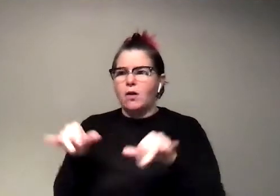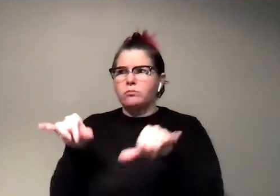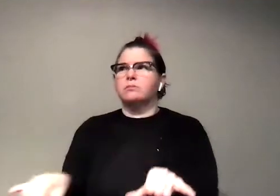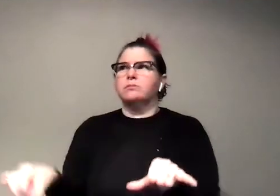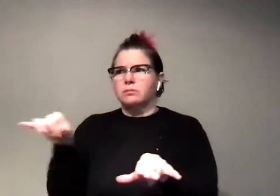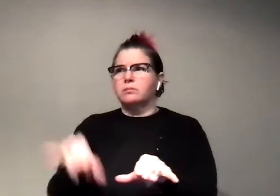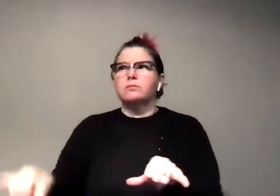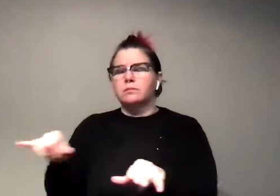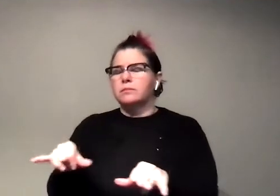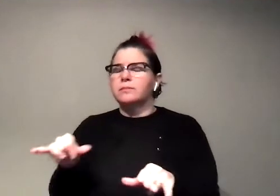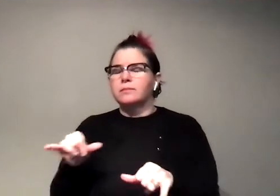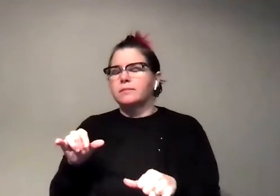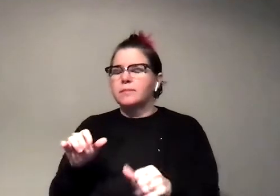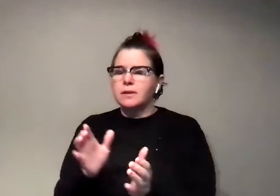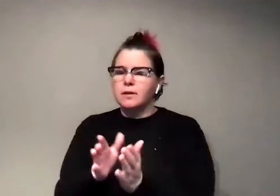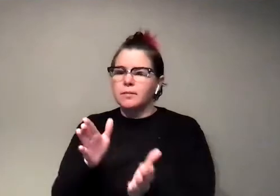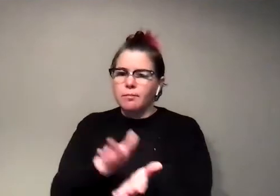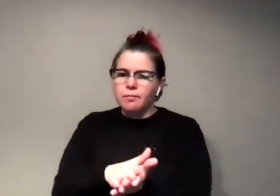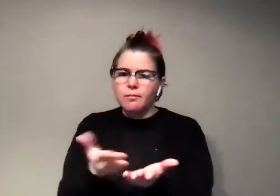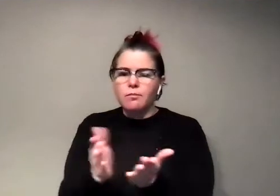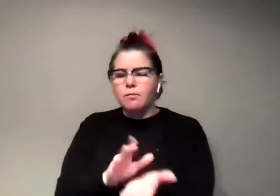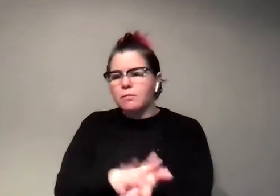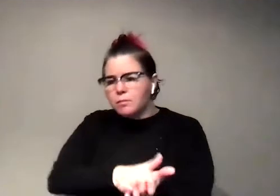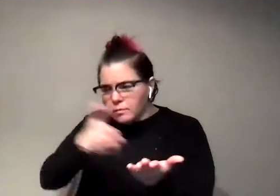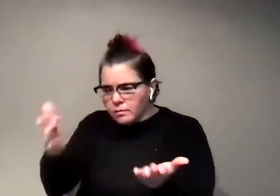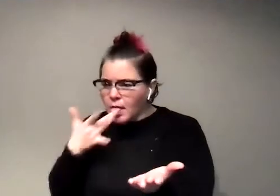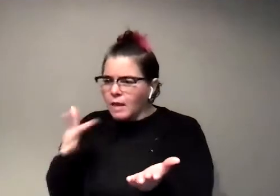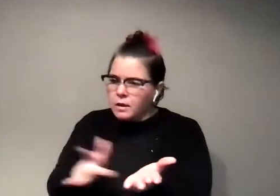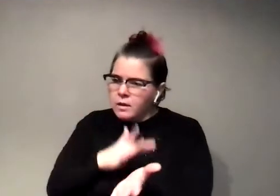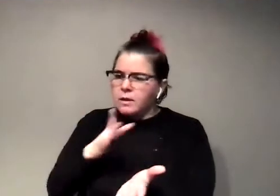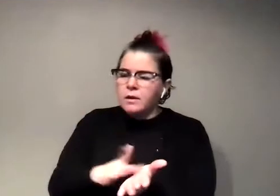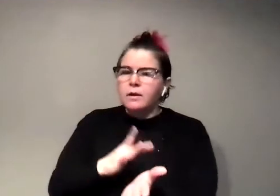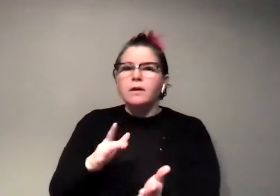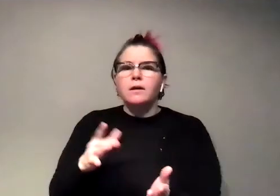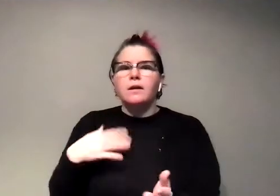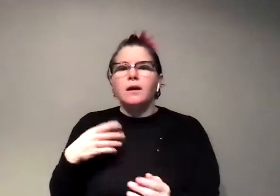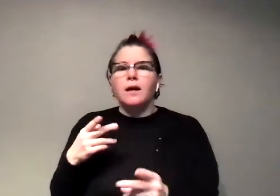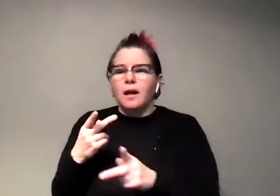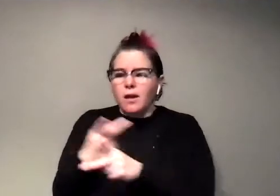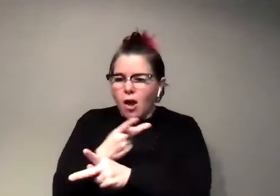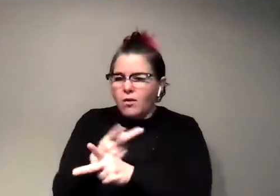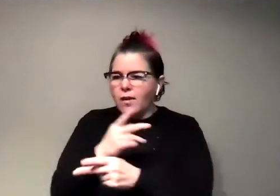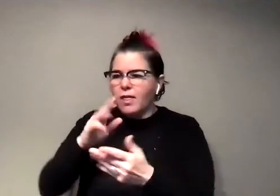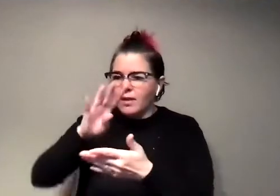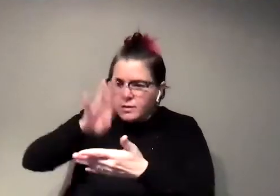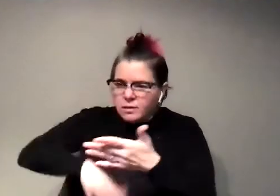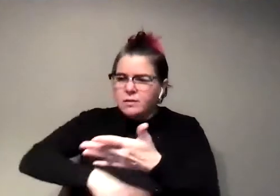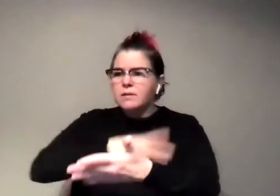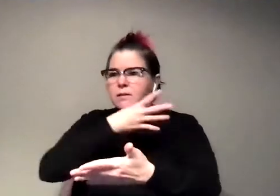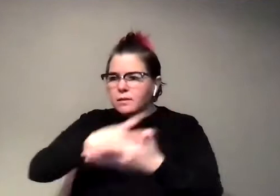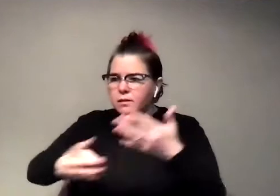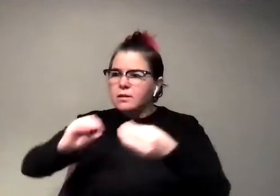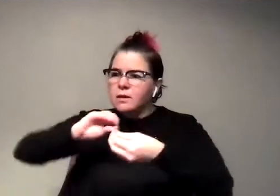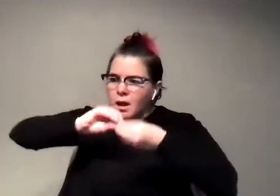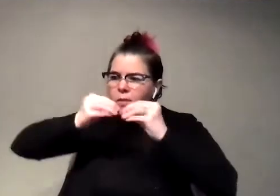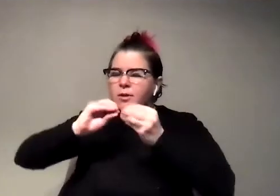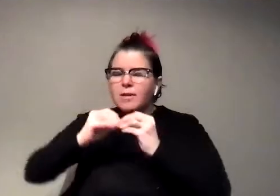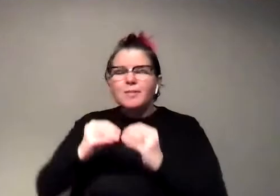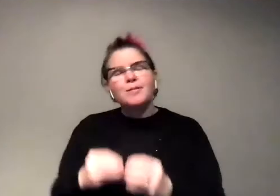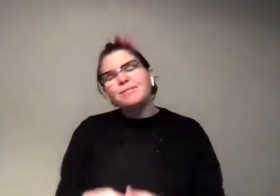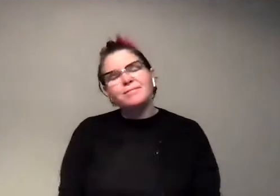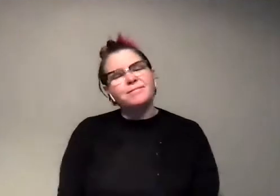big dusty textbook and breaking out your logarithm tables and all that stuff, and